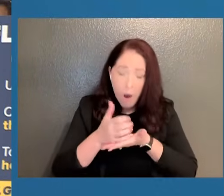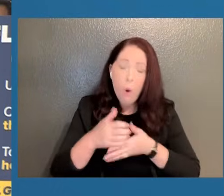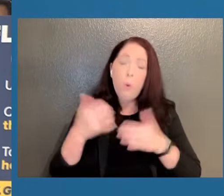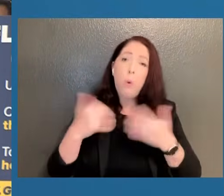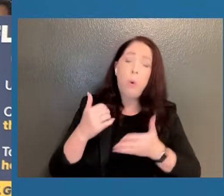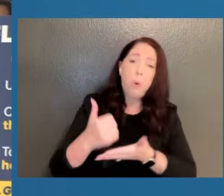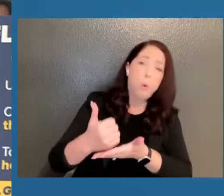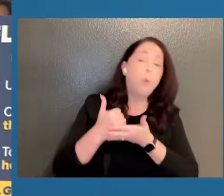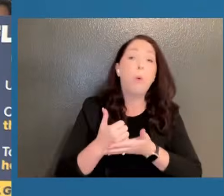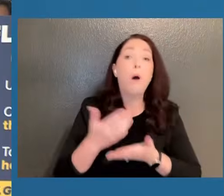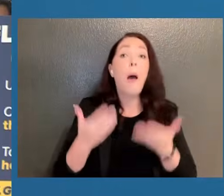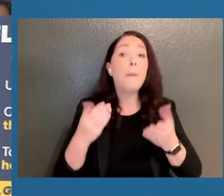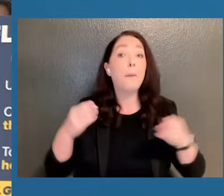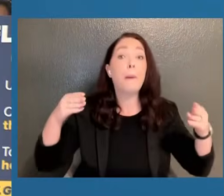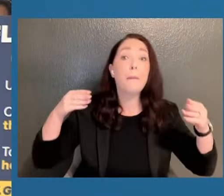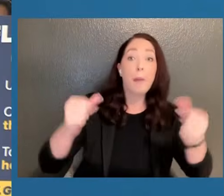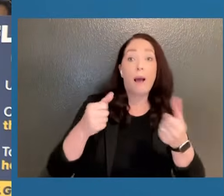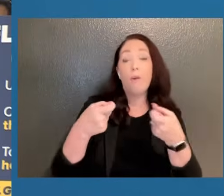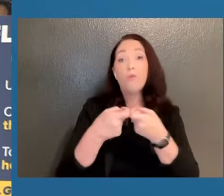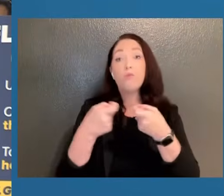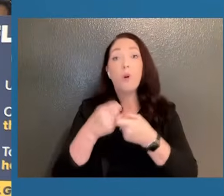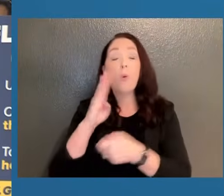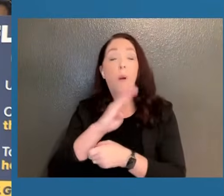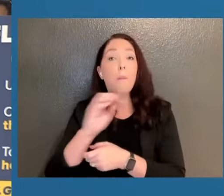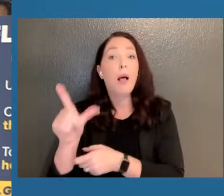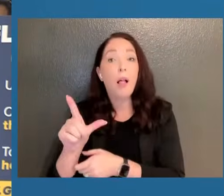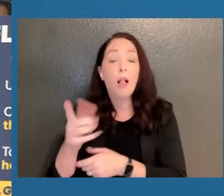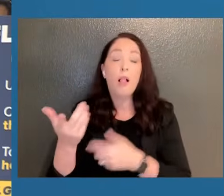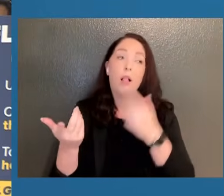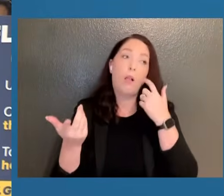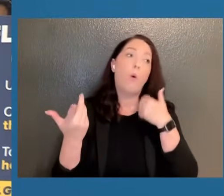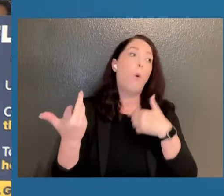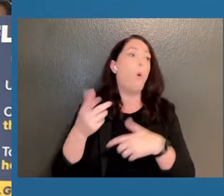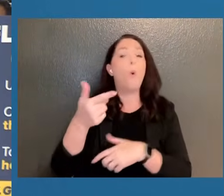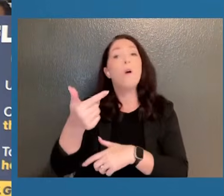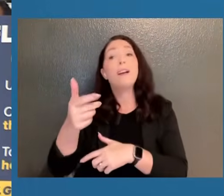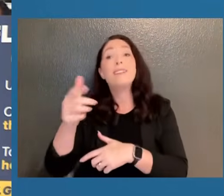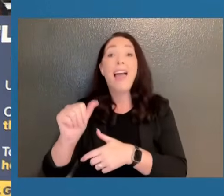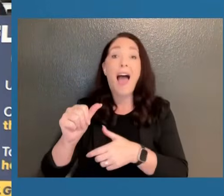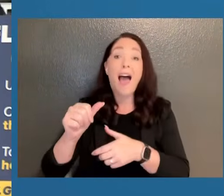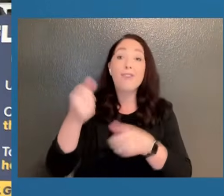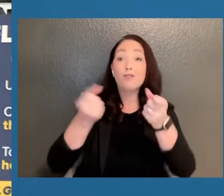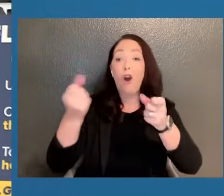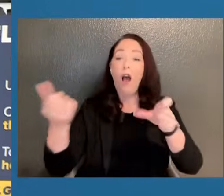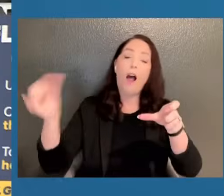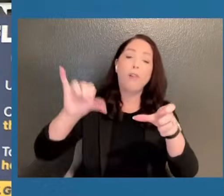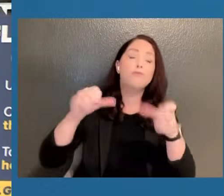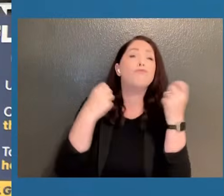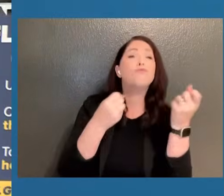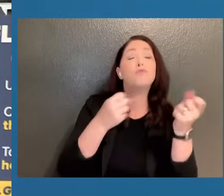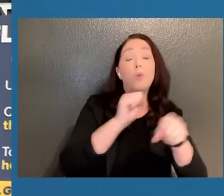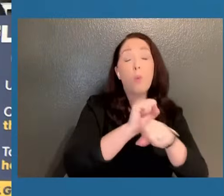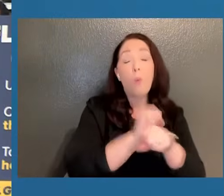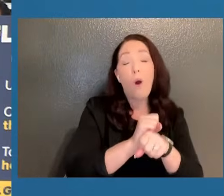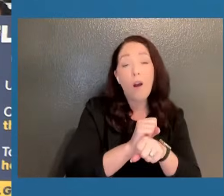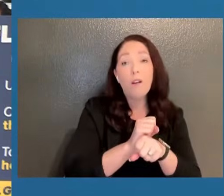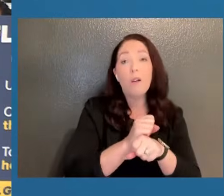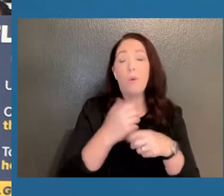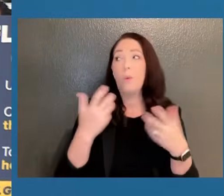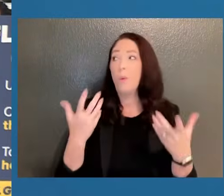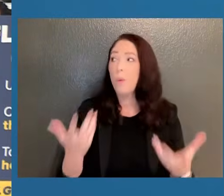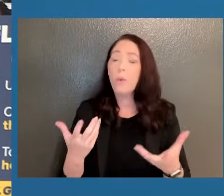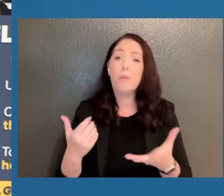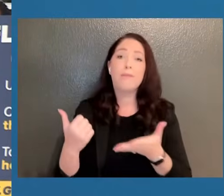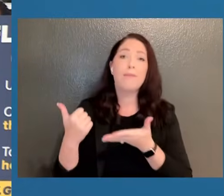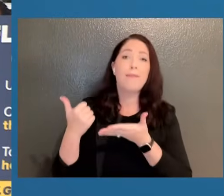utility bill to keep the lights on or put gas in the car to get to work. It provides a little more stability and